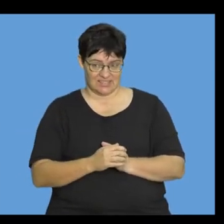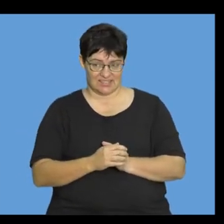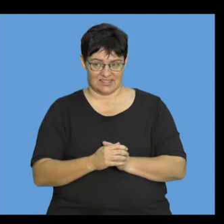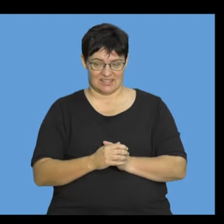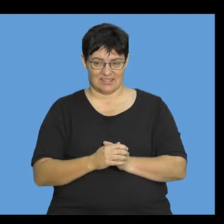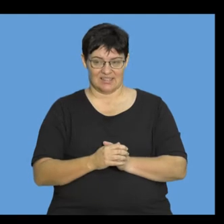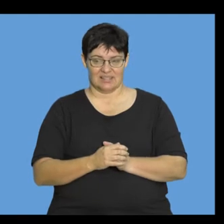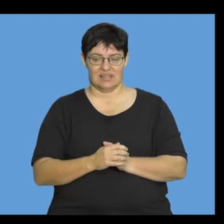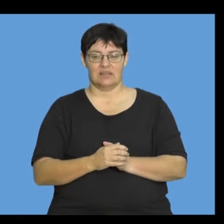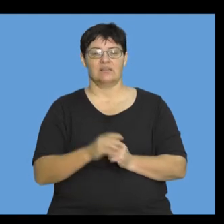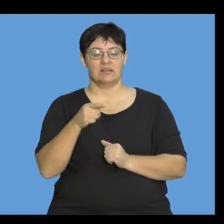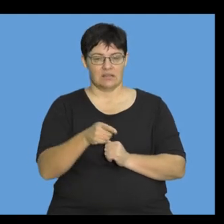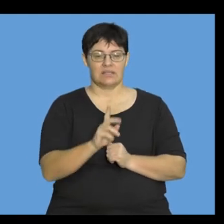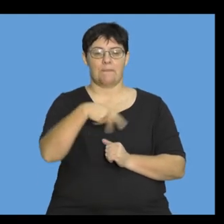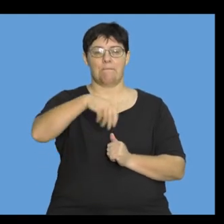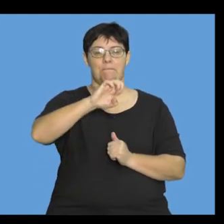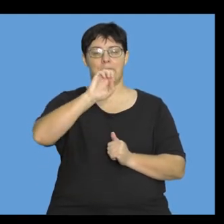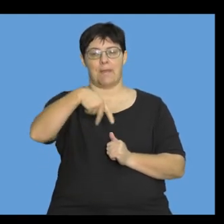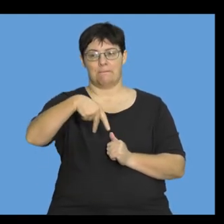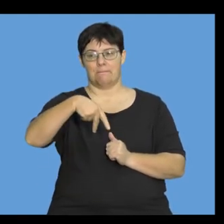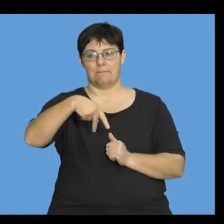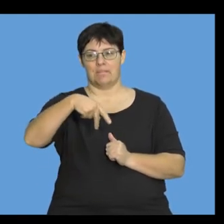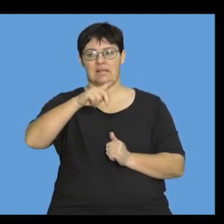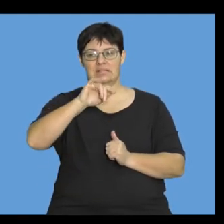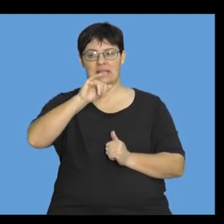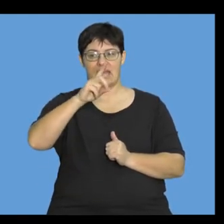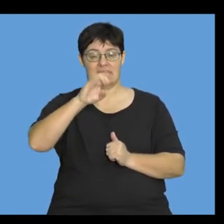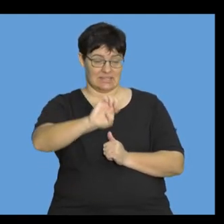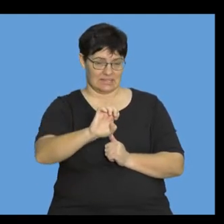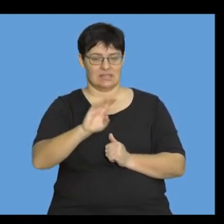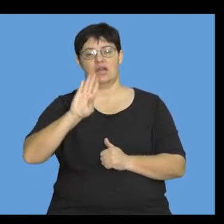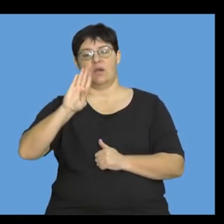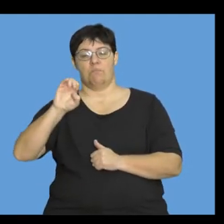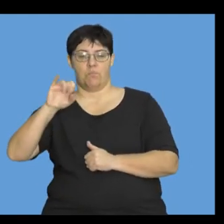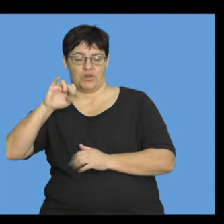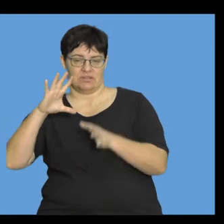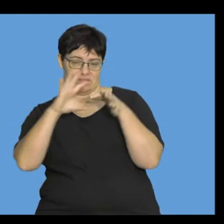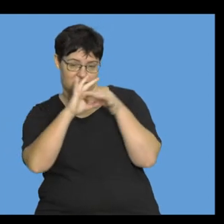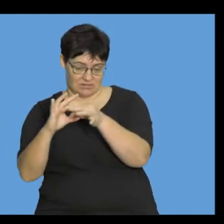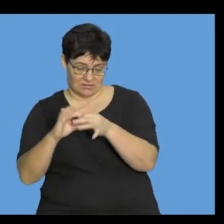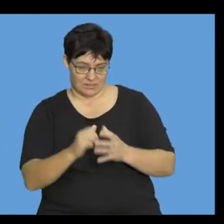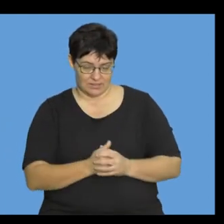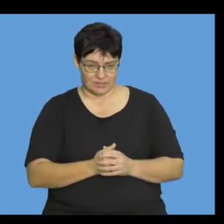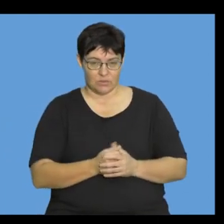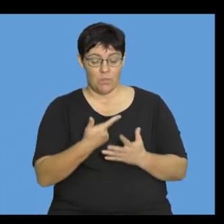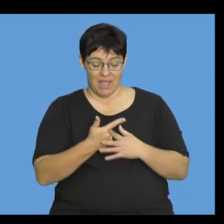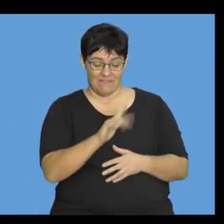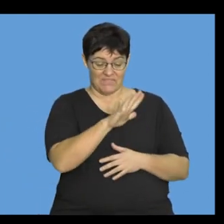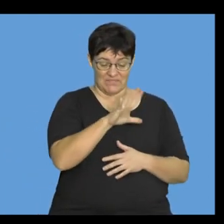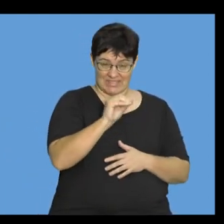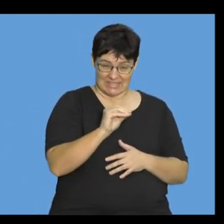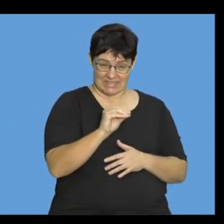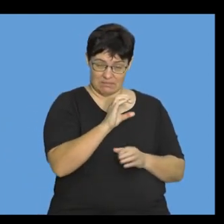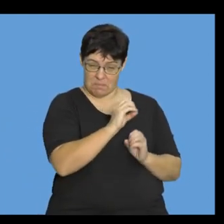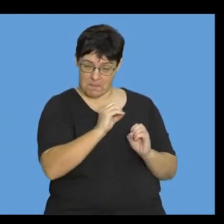And this, right, is a peptide bond. So if I've got